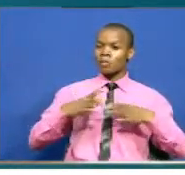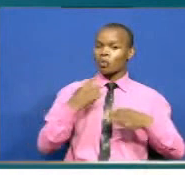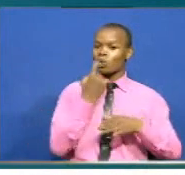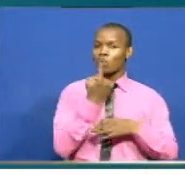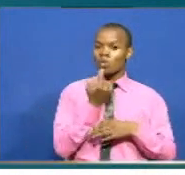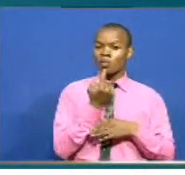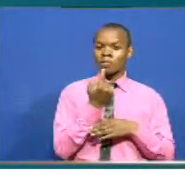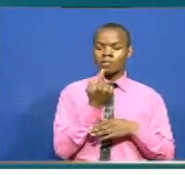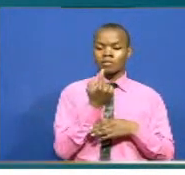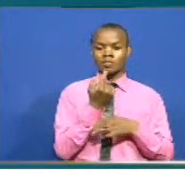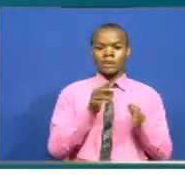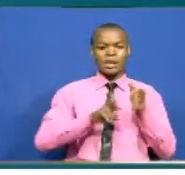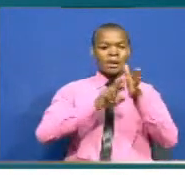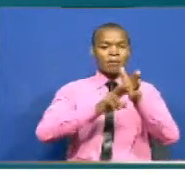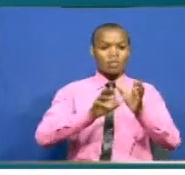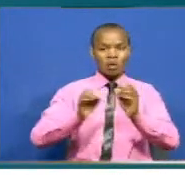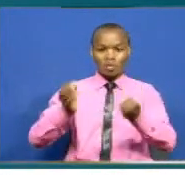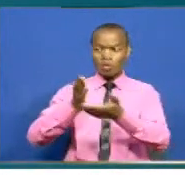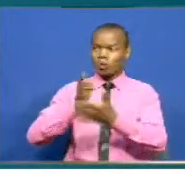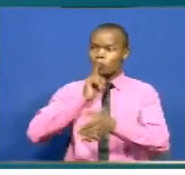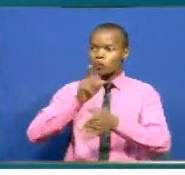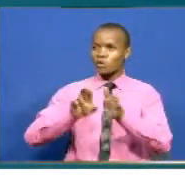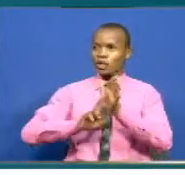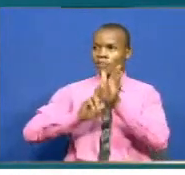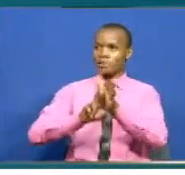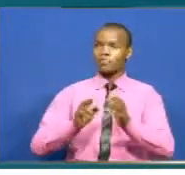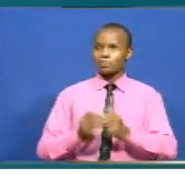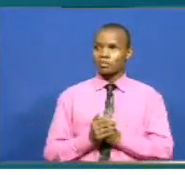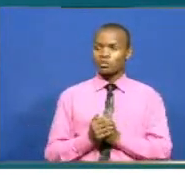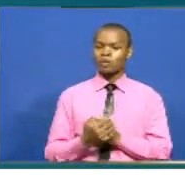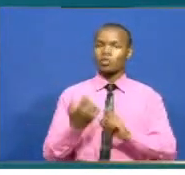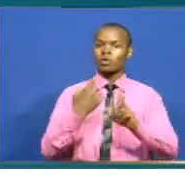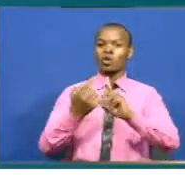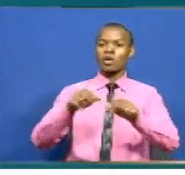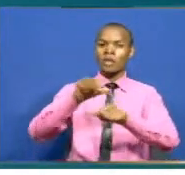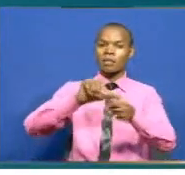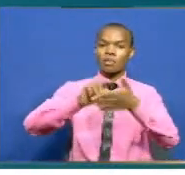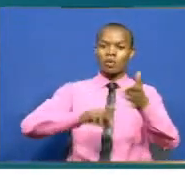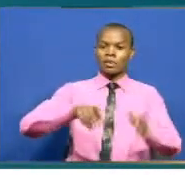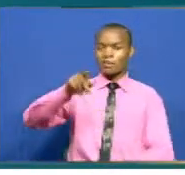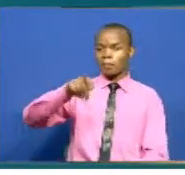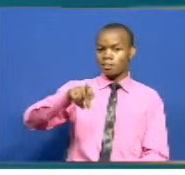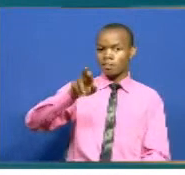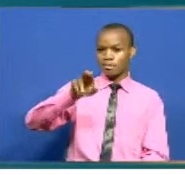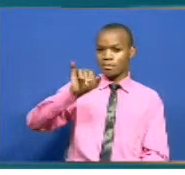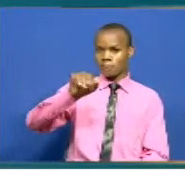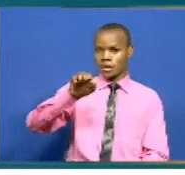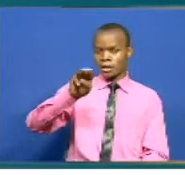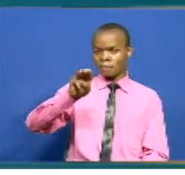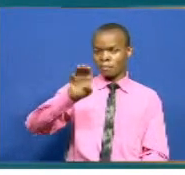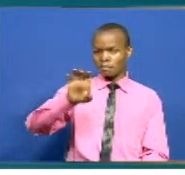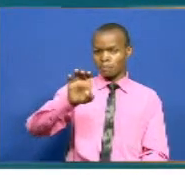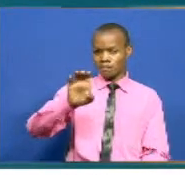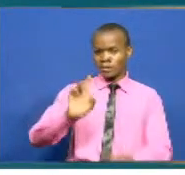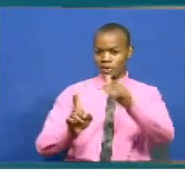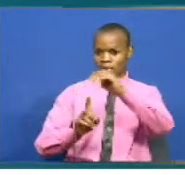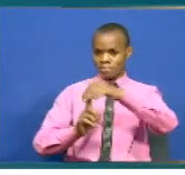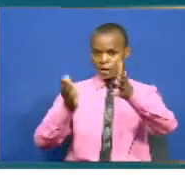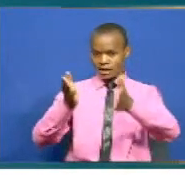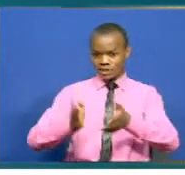are represented. What we are talking about is prime ministerial position. We are talking about deputy presidents. We are talking